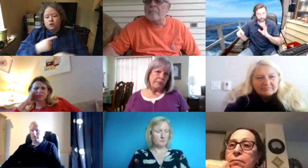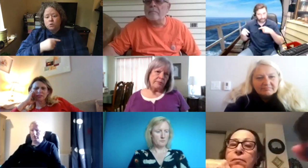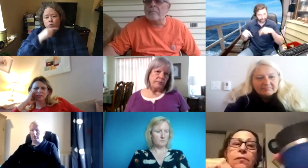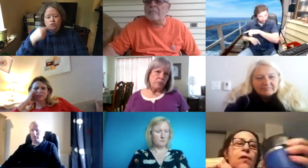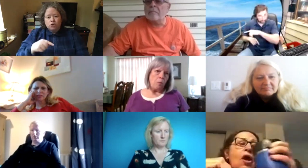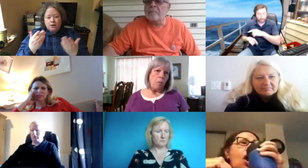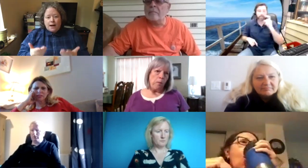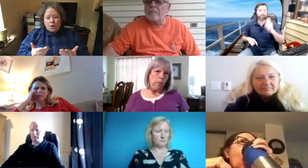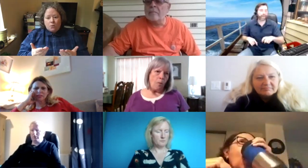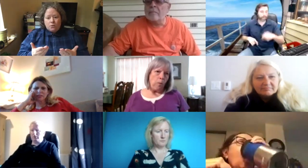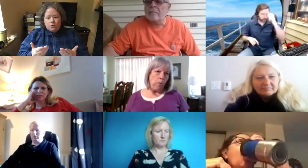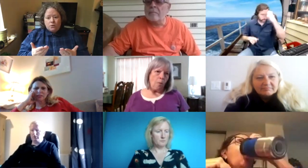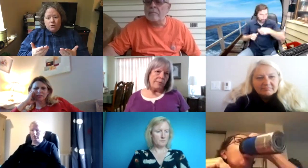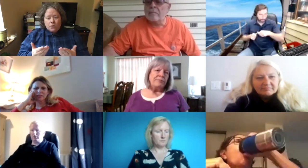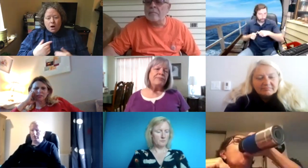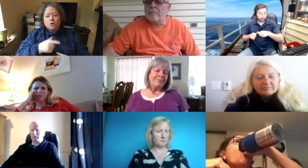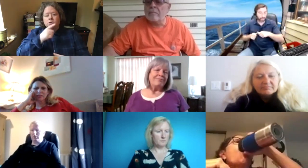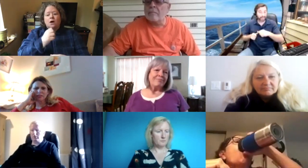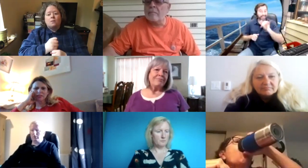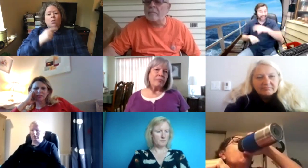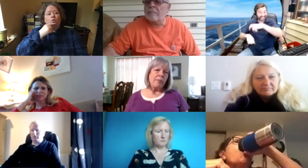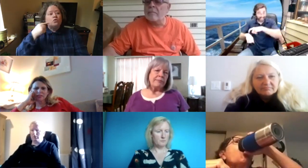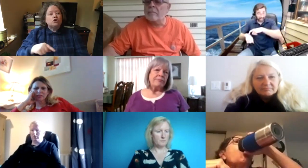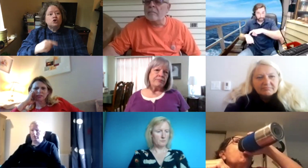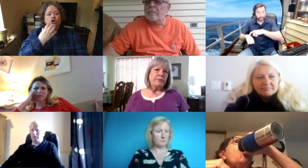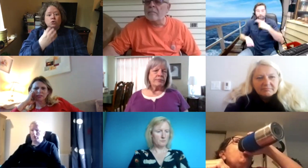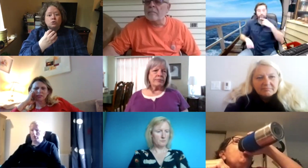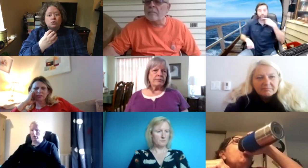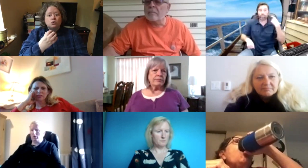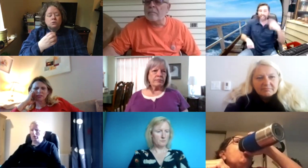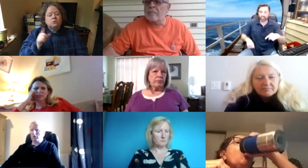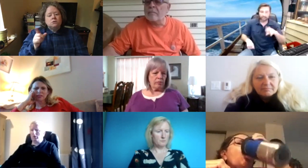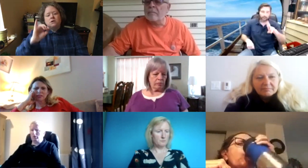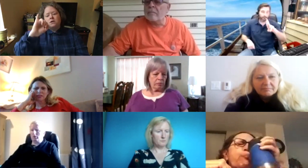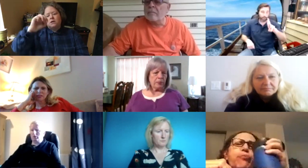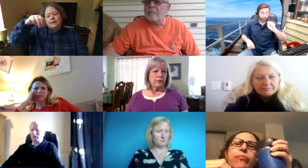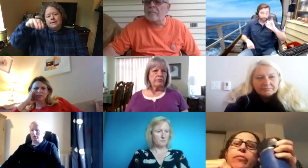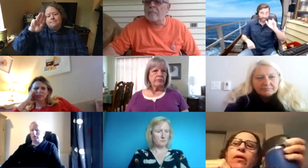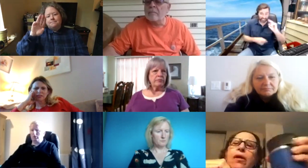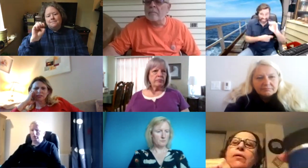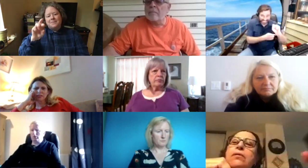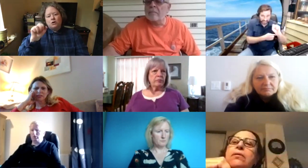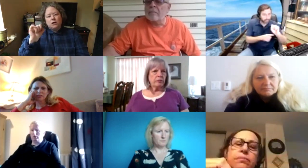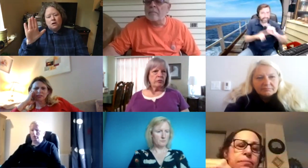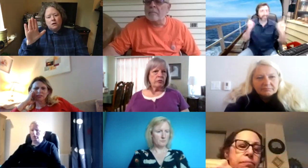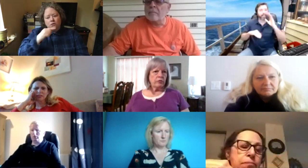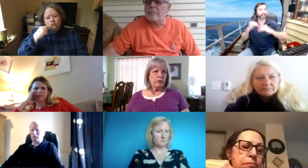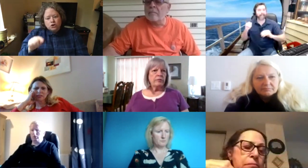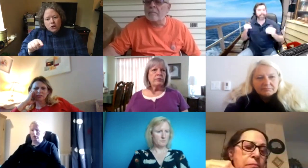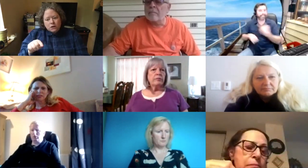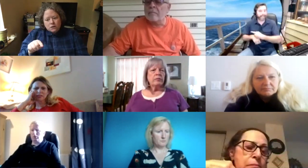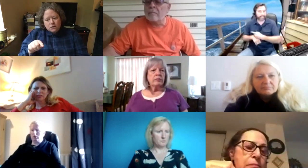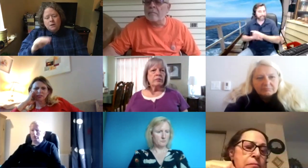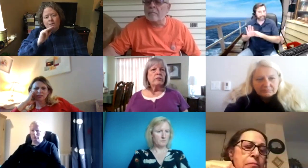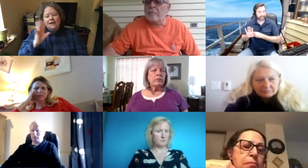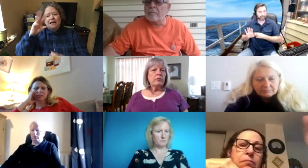at that time were different to what they are today. So when we talk about Russian Jew,